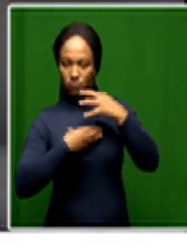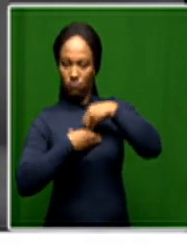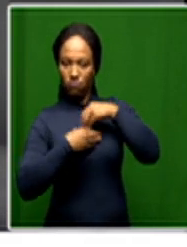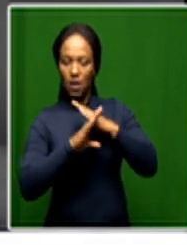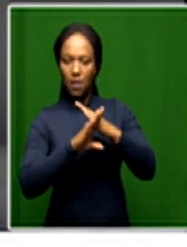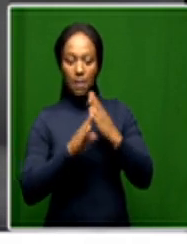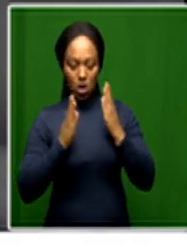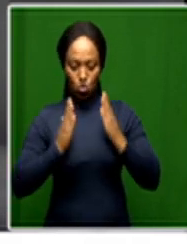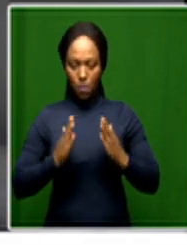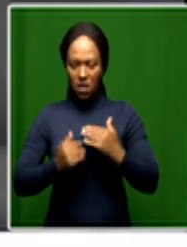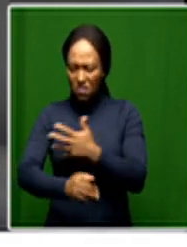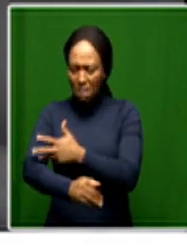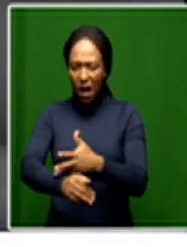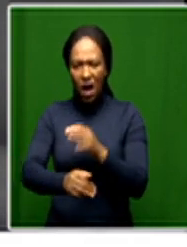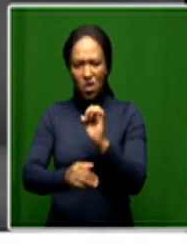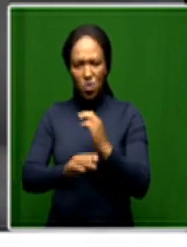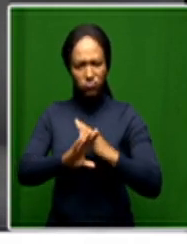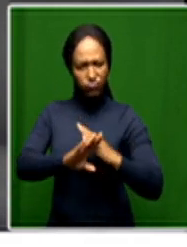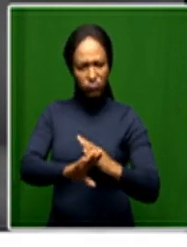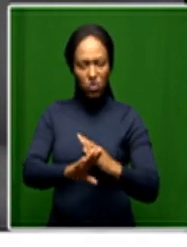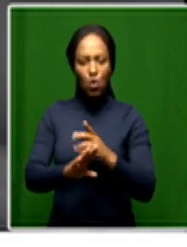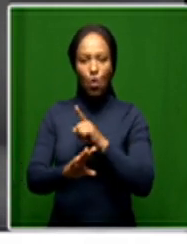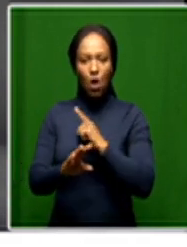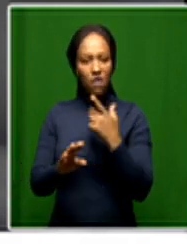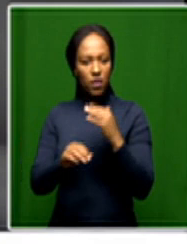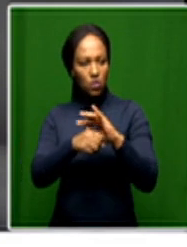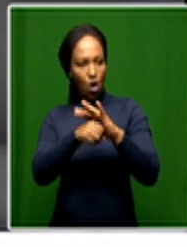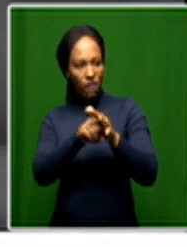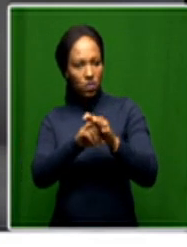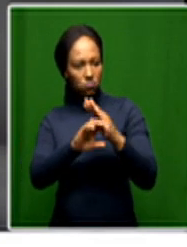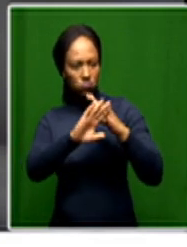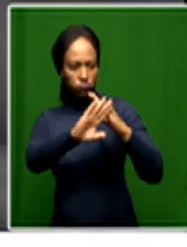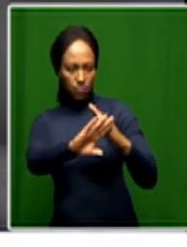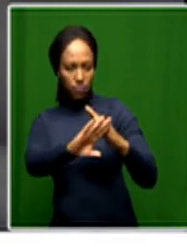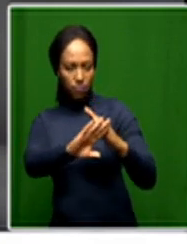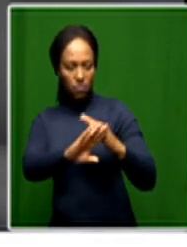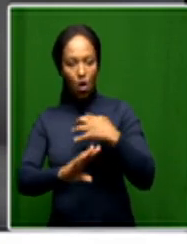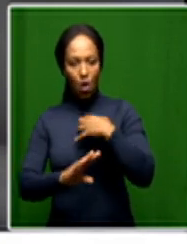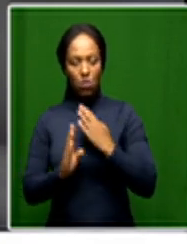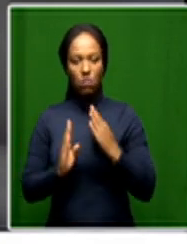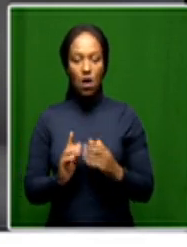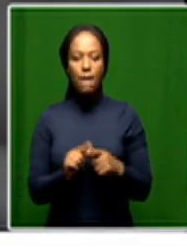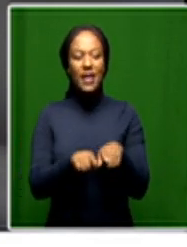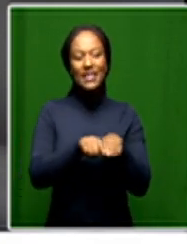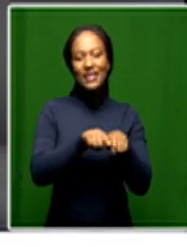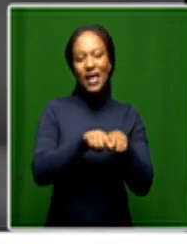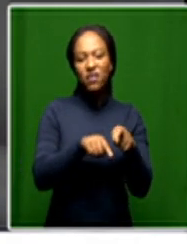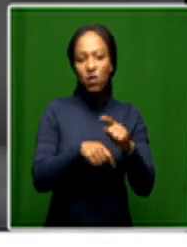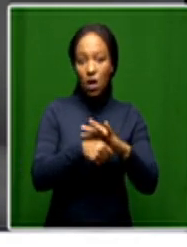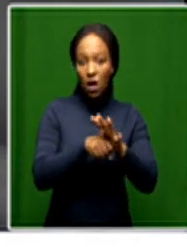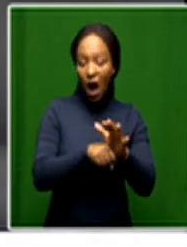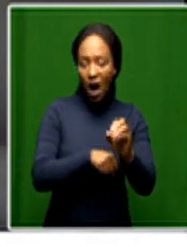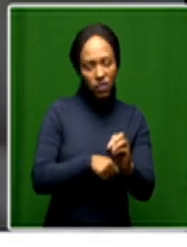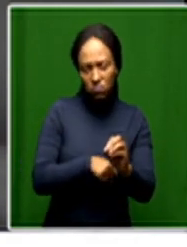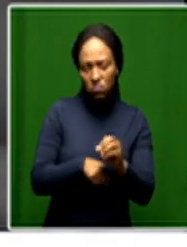your own immune system that has responded to the virus. So it's not that we're not testing for the virus at all. We're testing for your